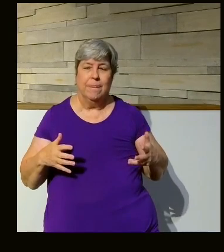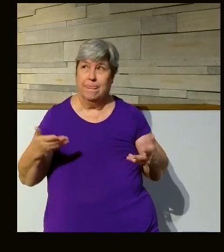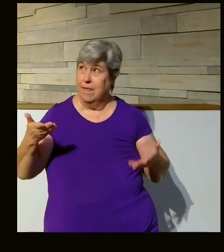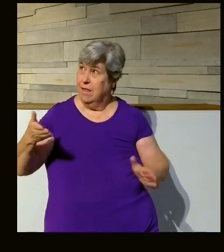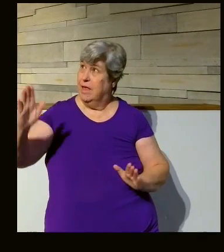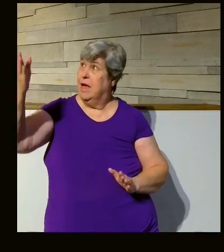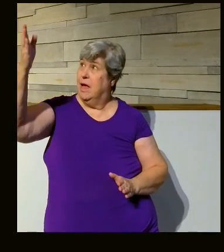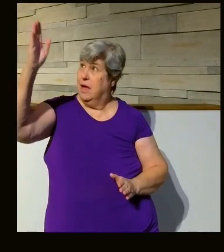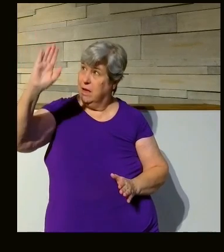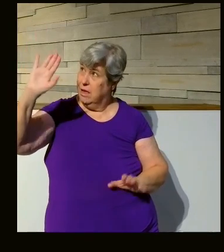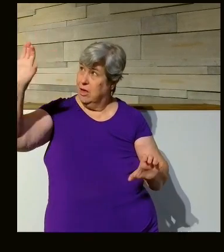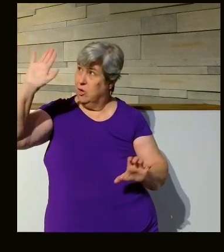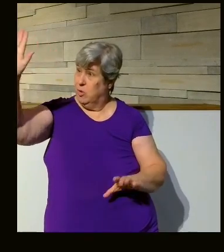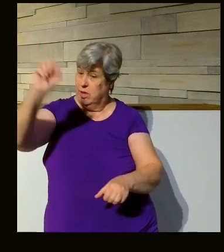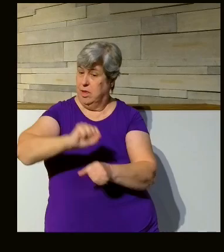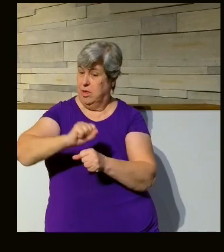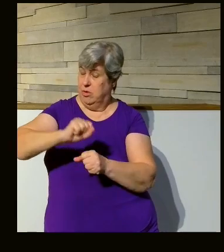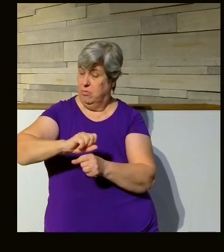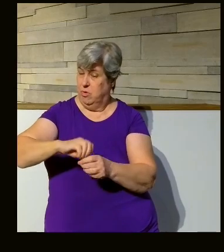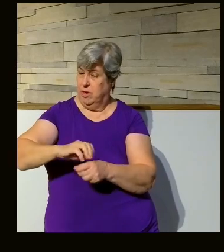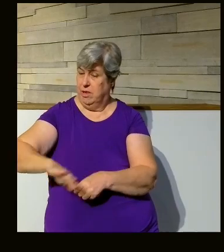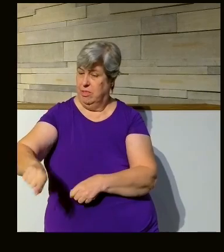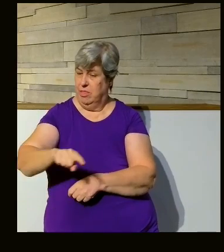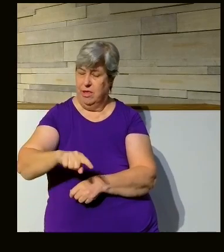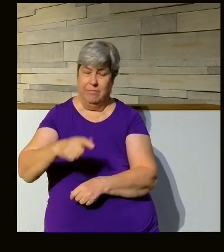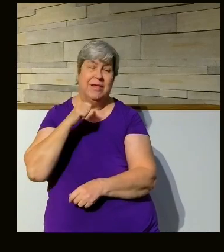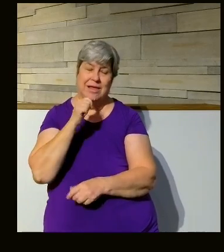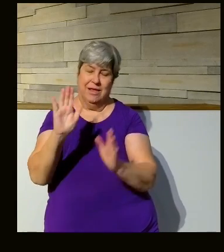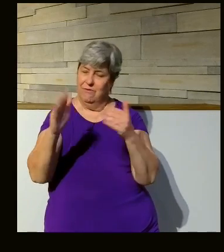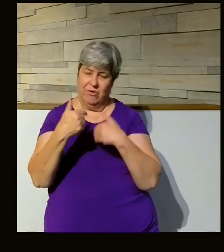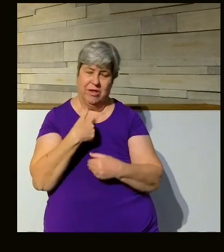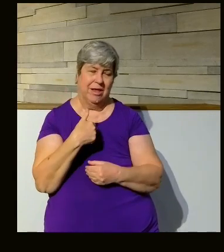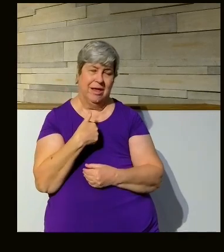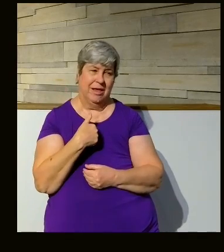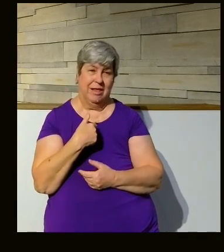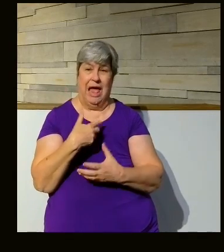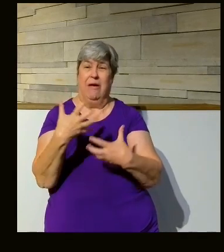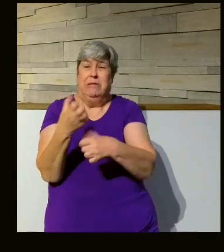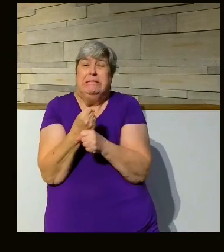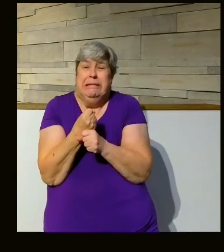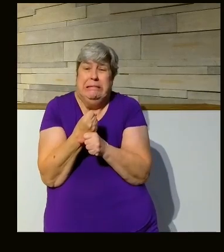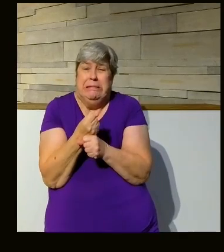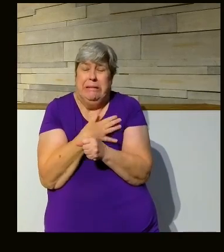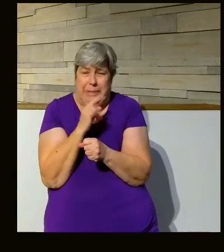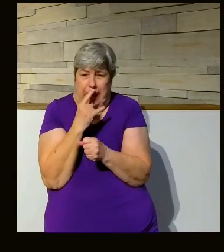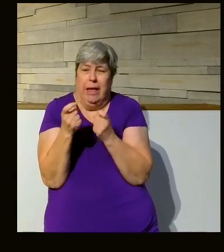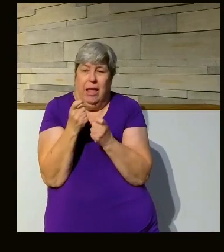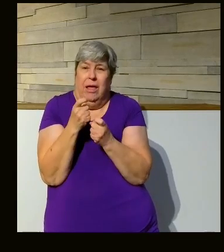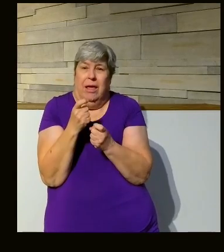need to let God do his wonder, because it's not about us. And when we want to hang on to our kids, that's about